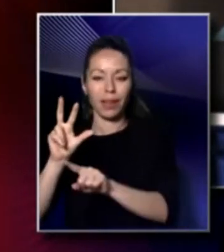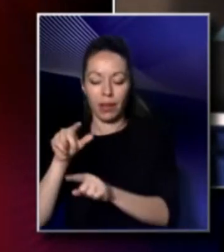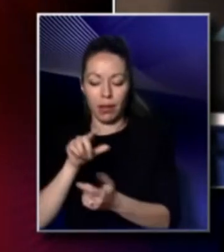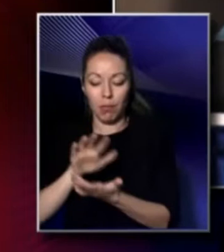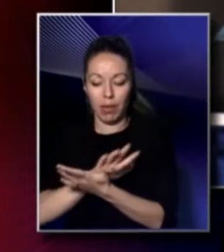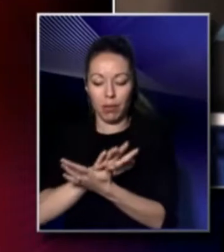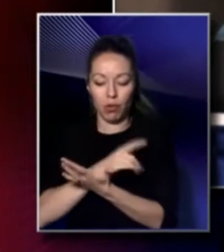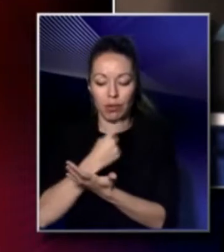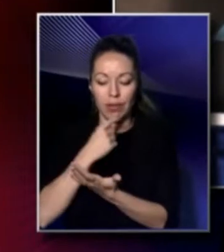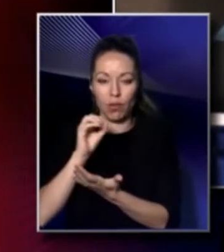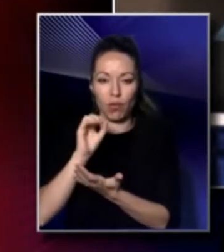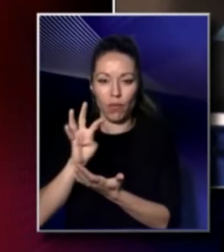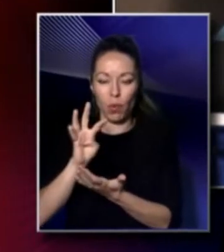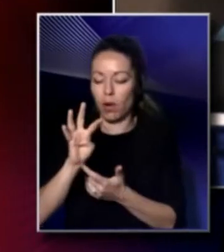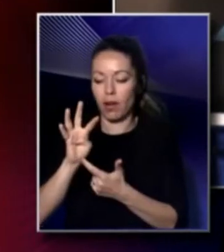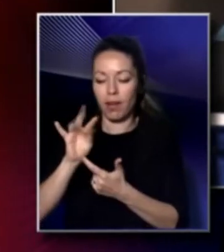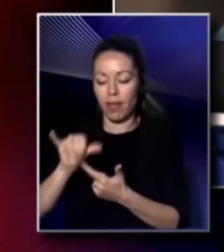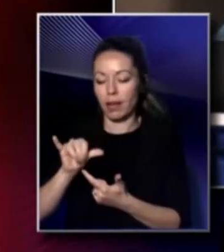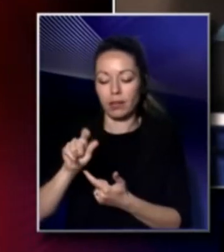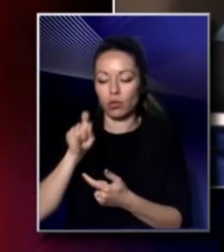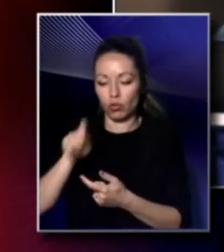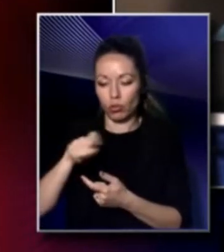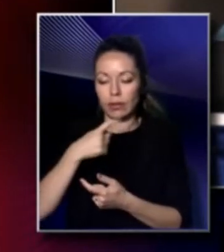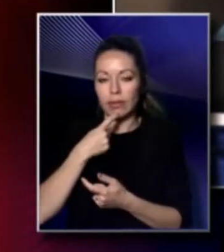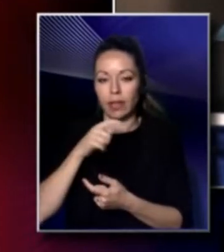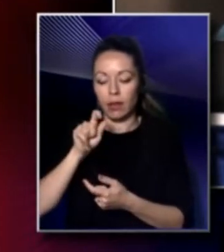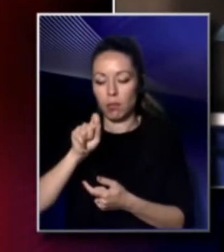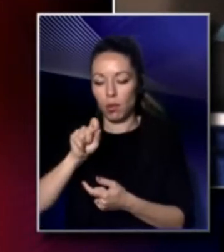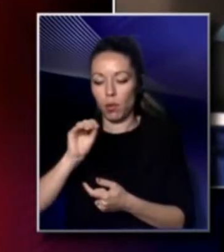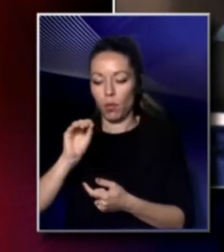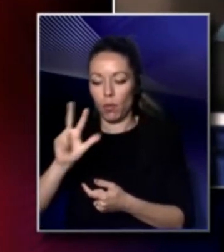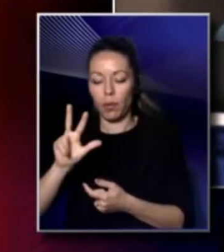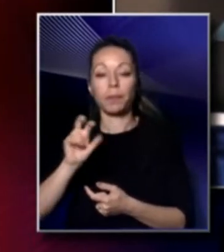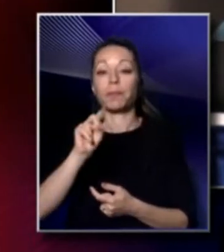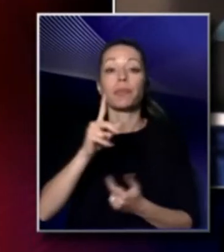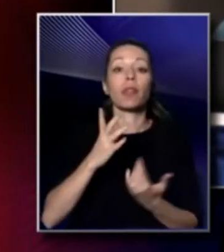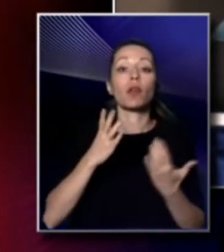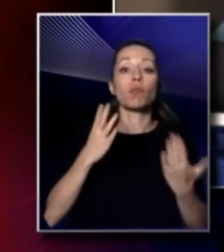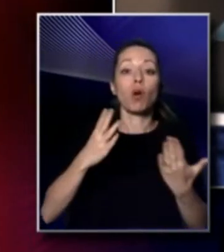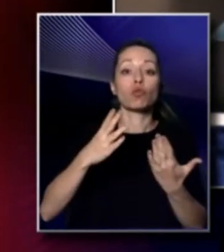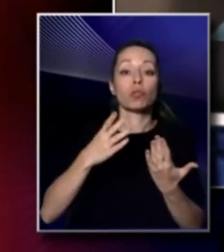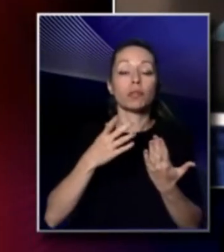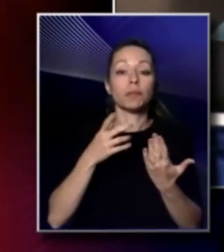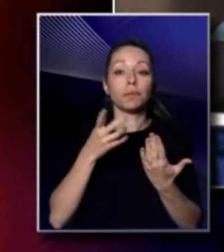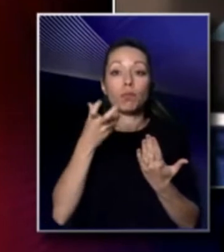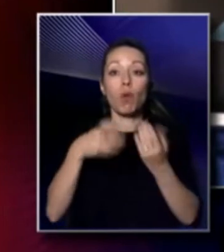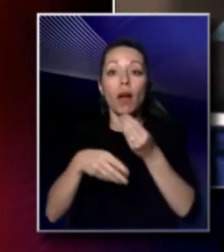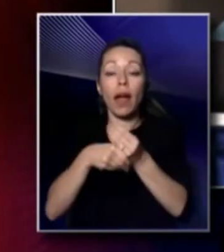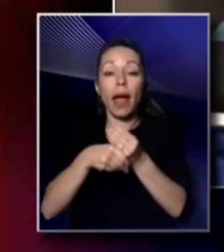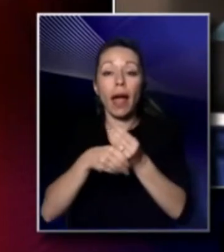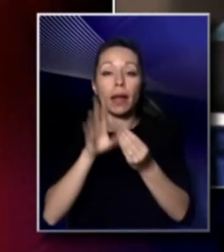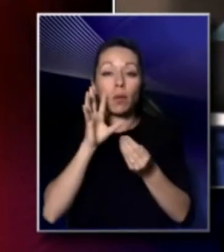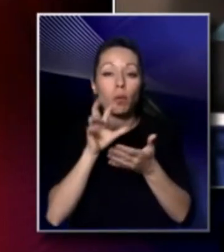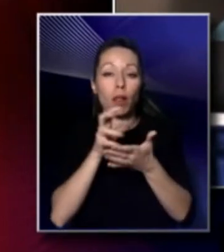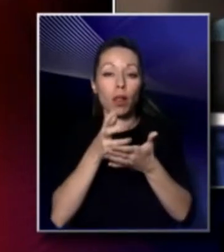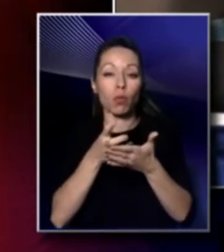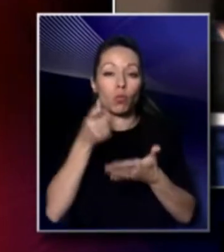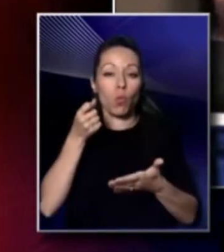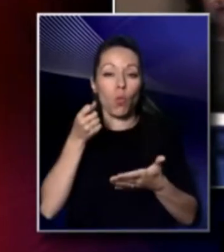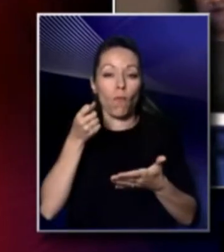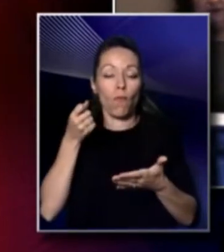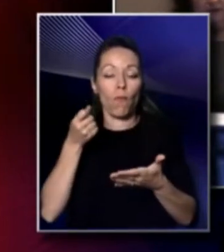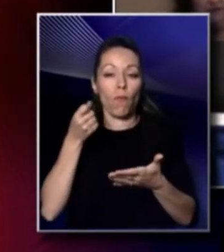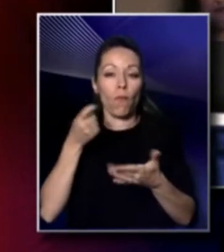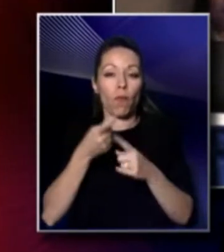6.04 is an action item, 6.03. So, okay, we have a motion on the table. Any other additions to that to remove from the consent agenda?